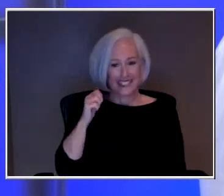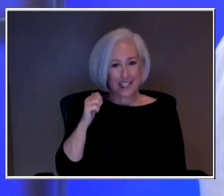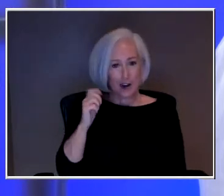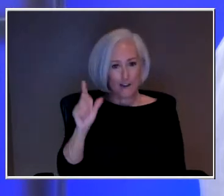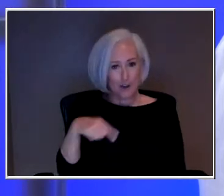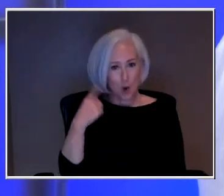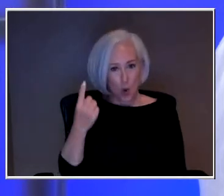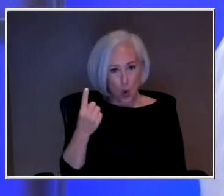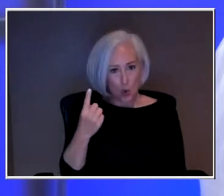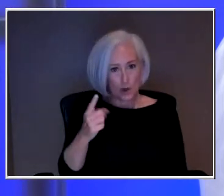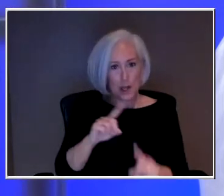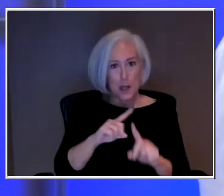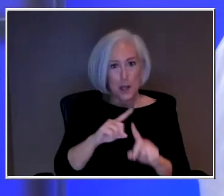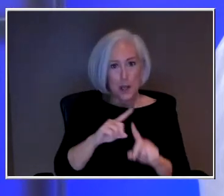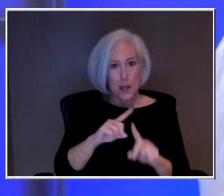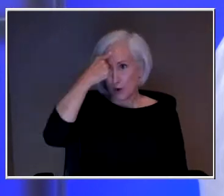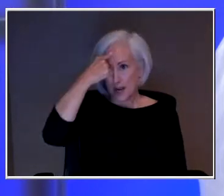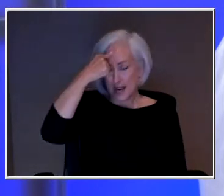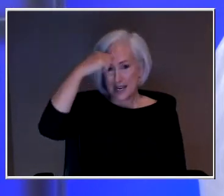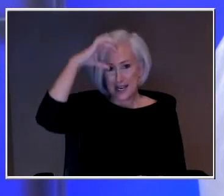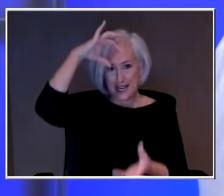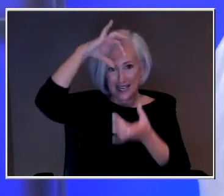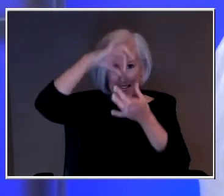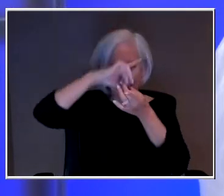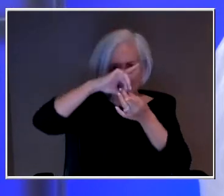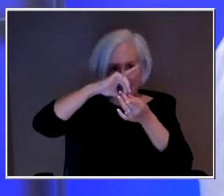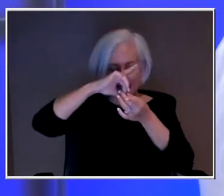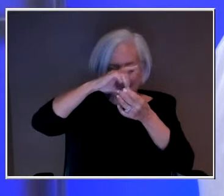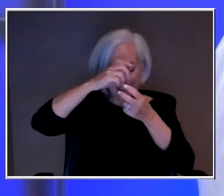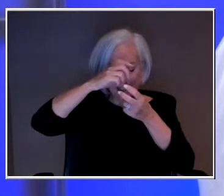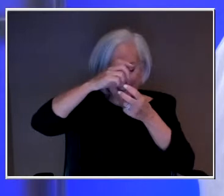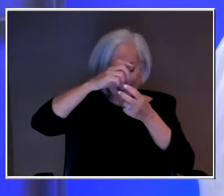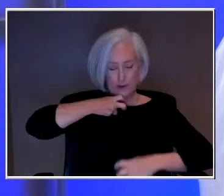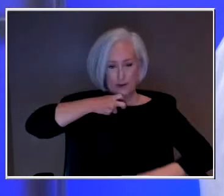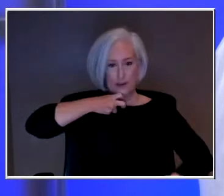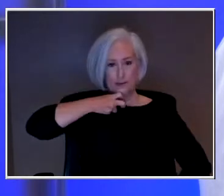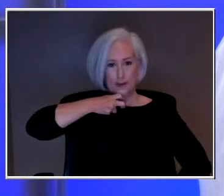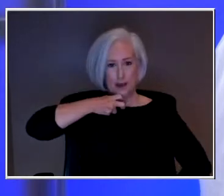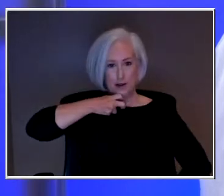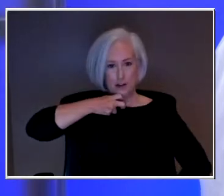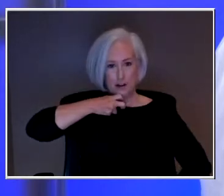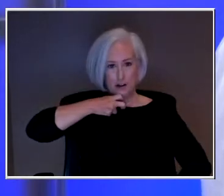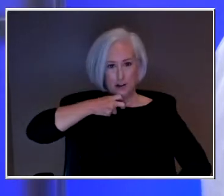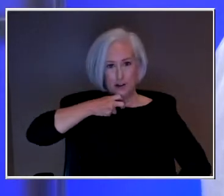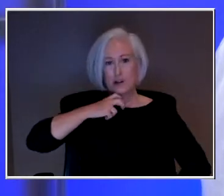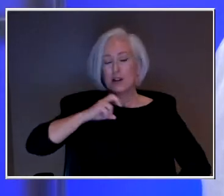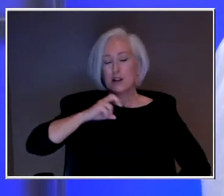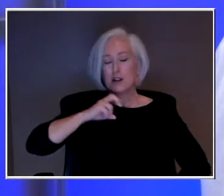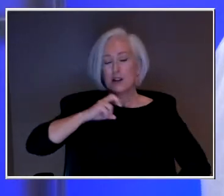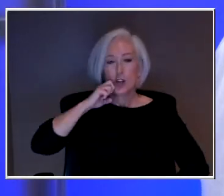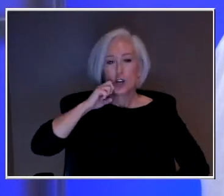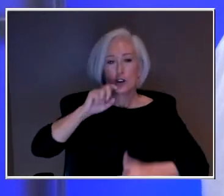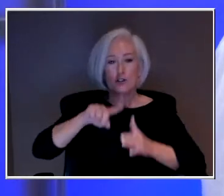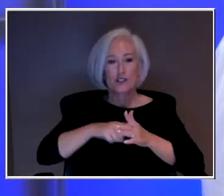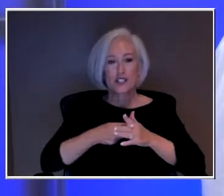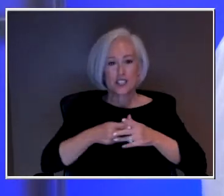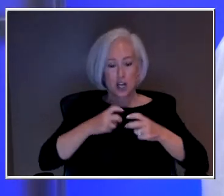brain is connected to the spinal cord, and then when the nerves leave the spinal cord, they're called spinal nerves. And these spinal nerves